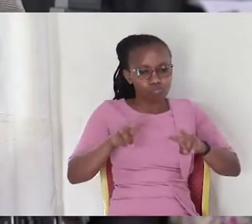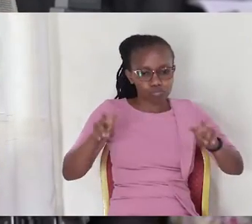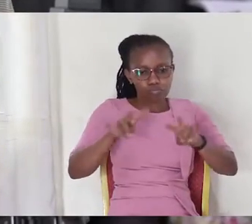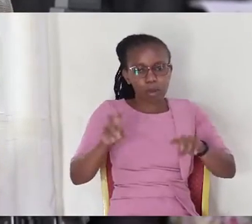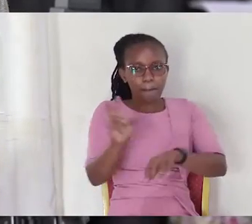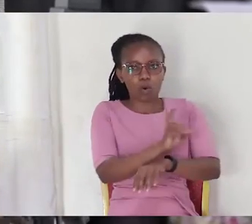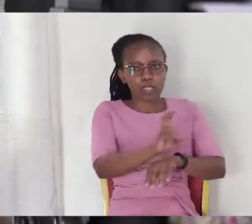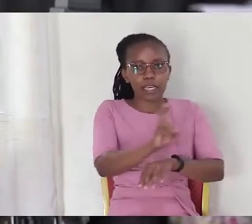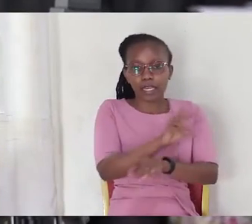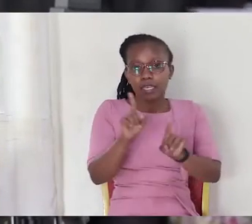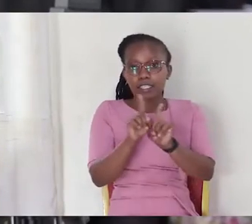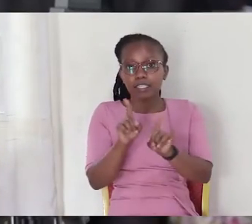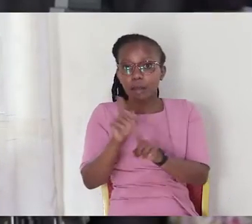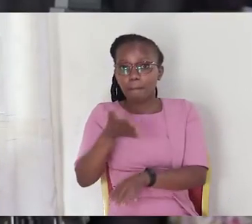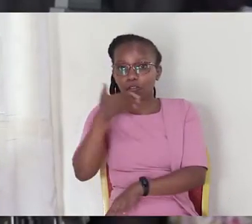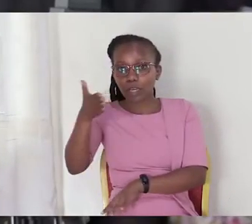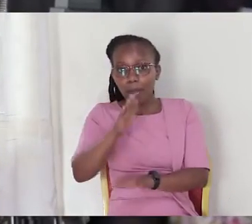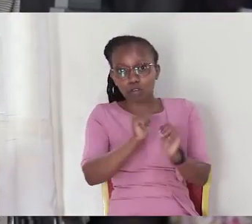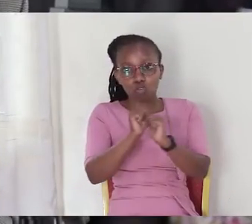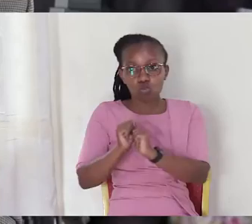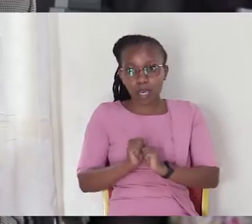and responding together across the board.